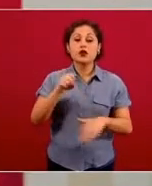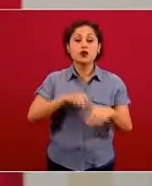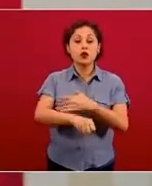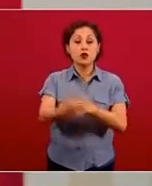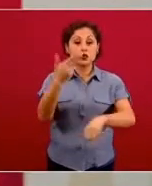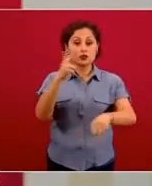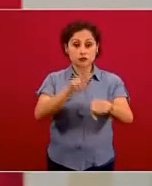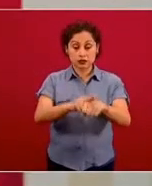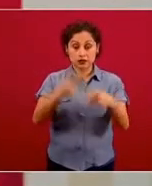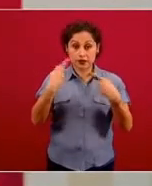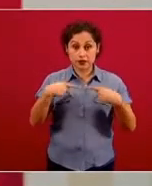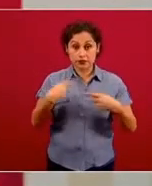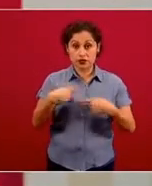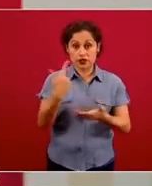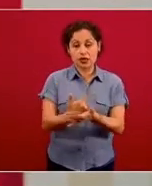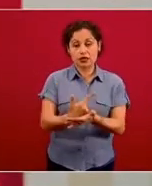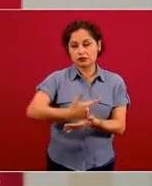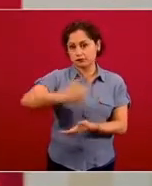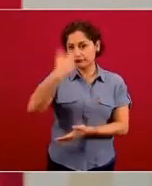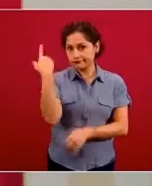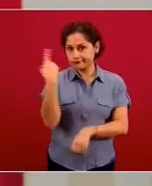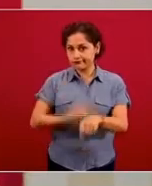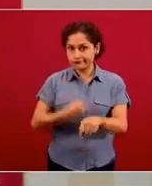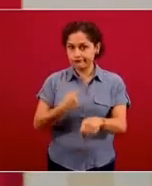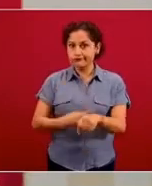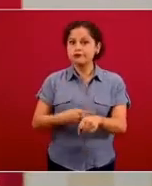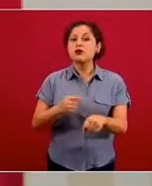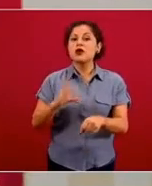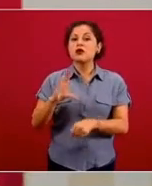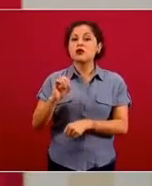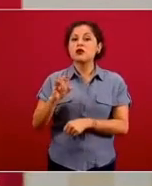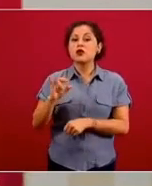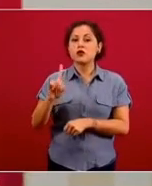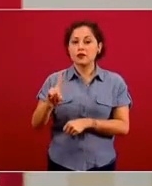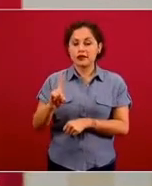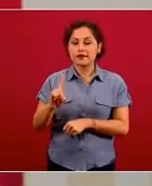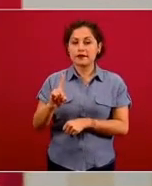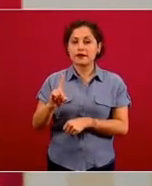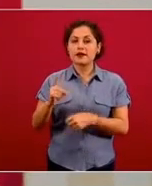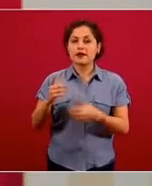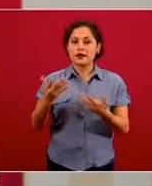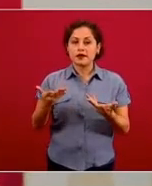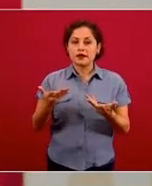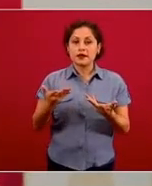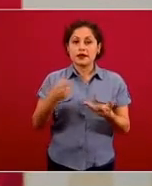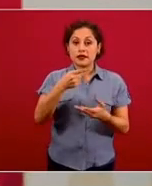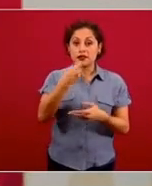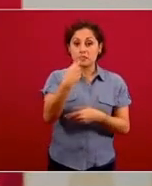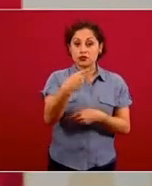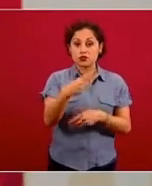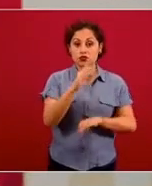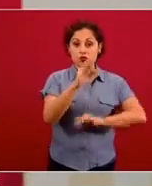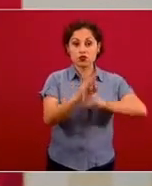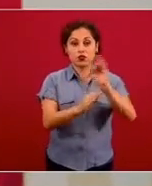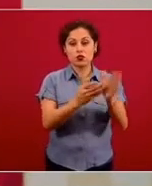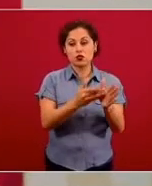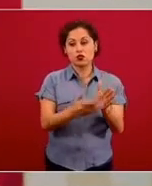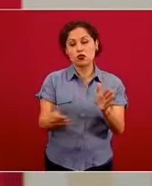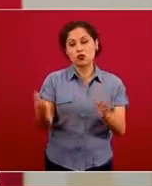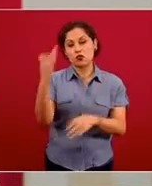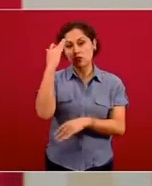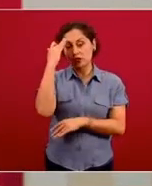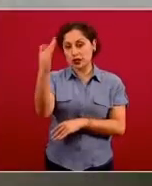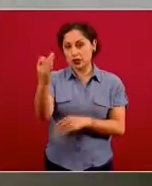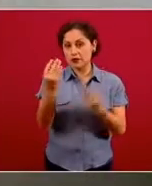a significant impact of COVID and recovered. People who are sick from COVID, it